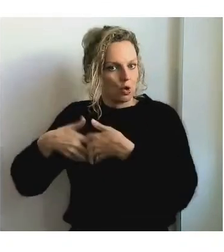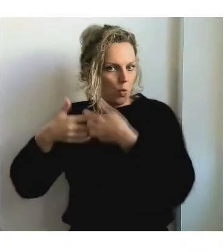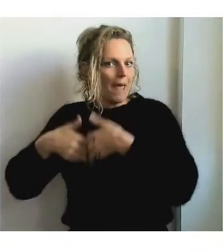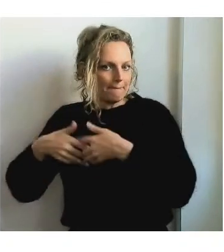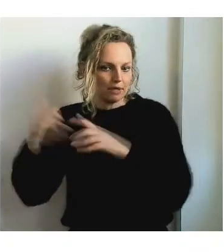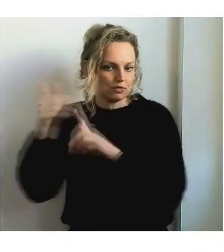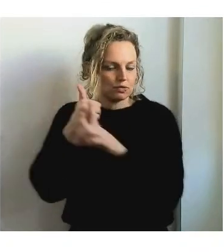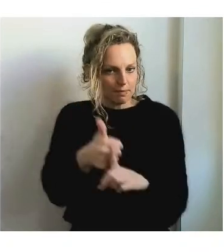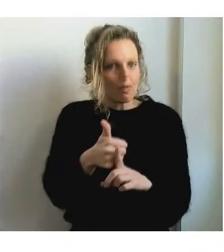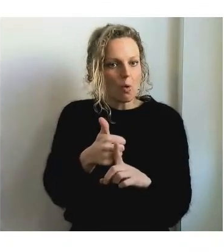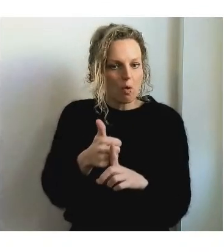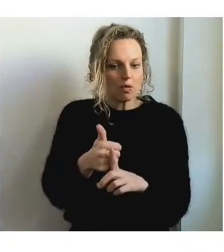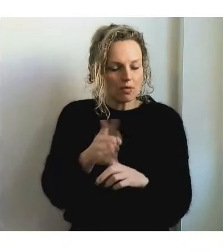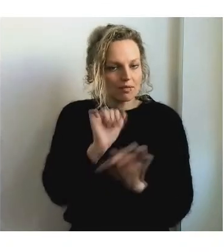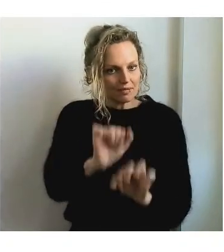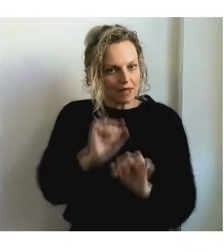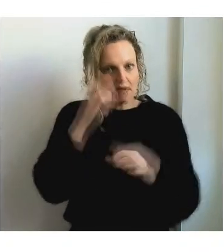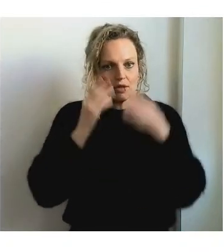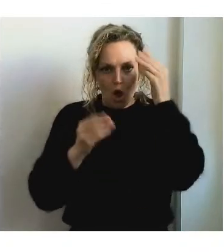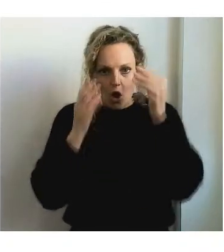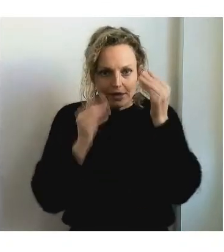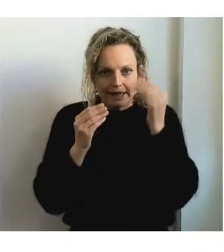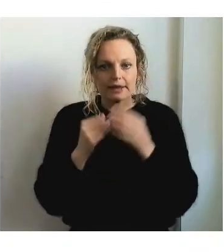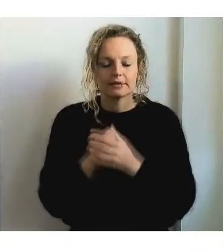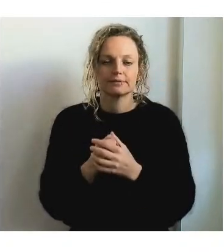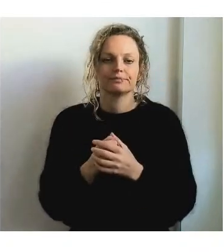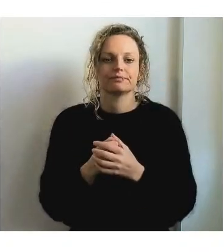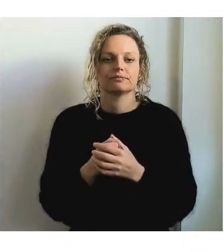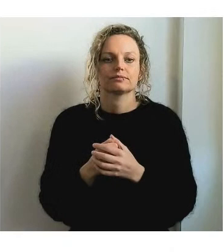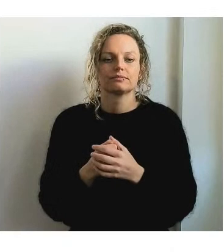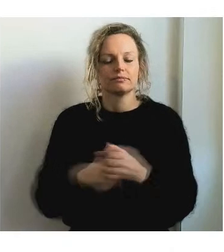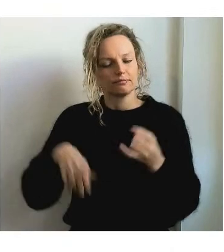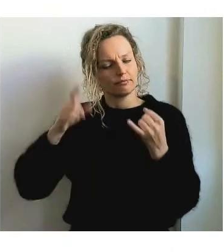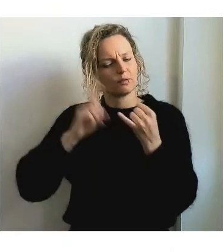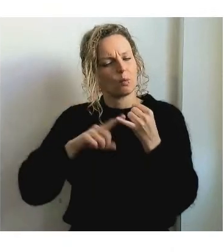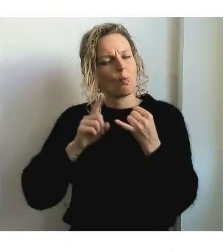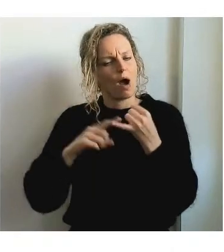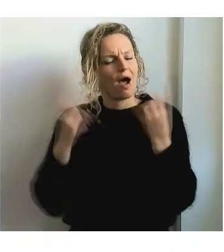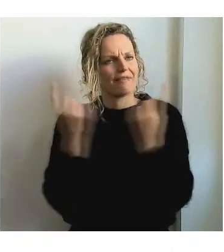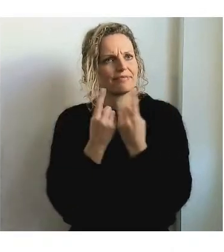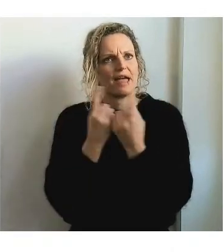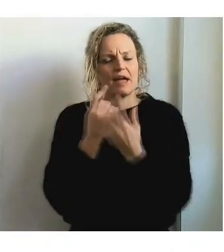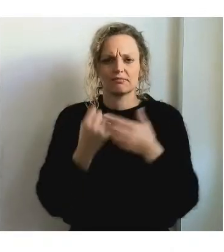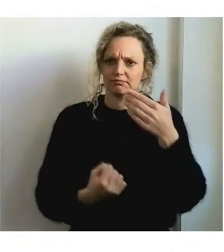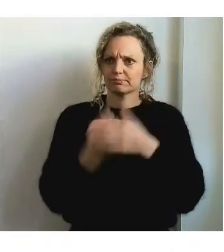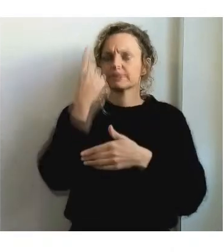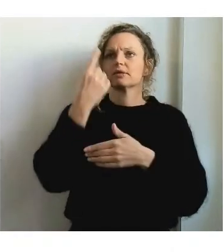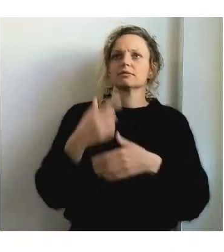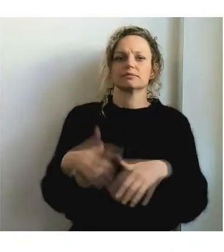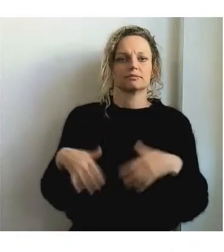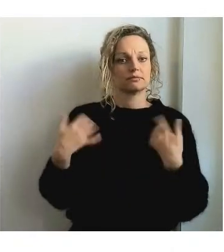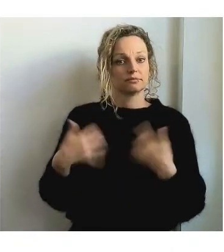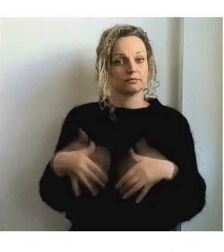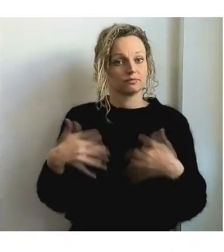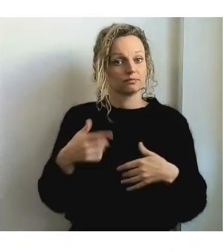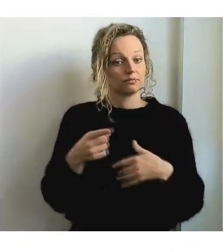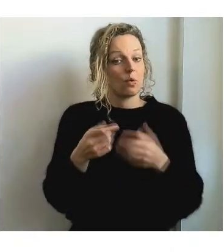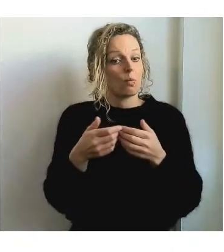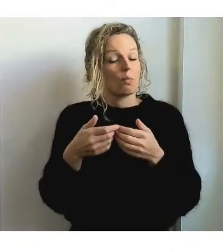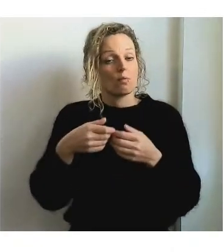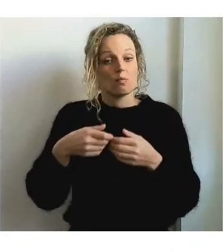stood out that our team said was, that there was a wide range of knowledge